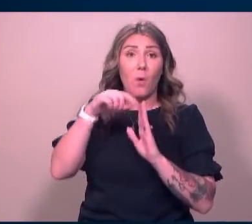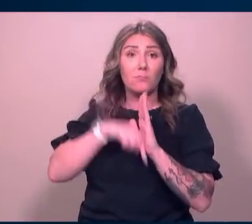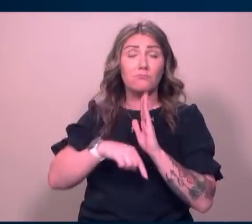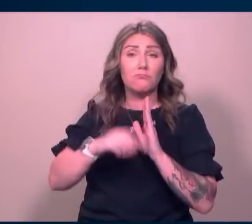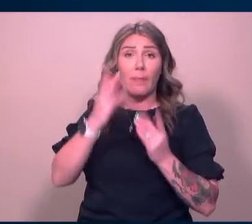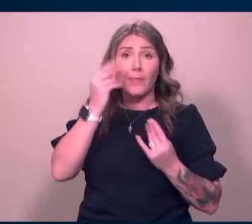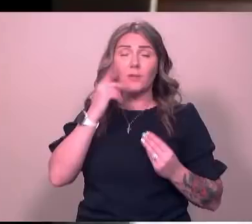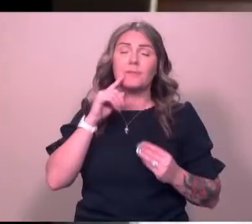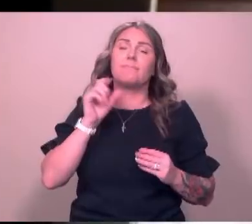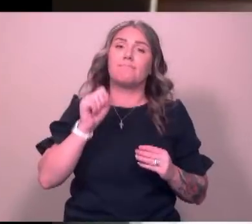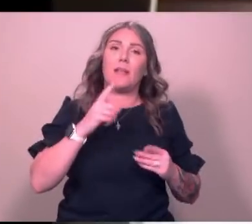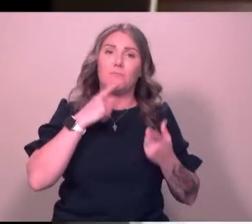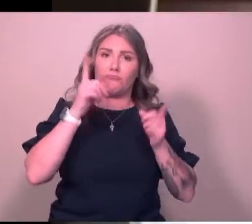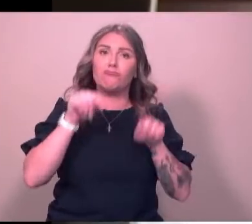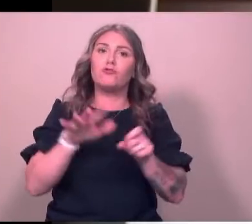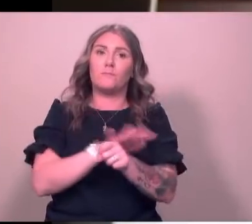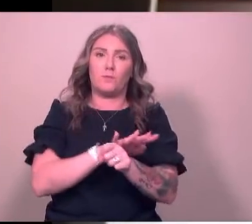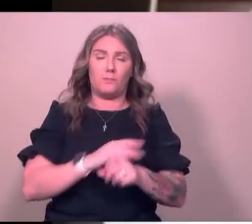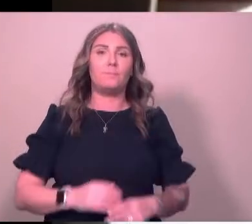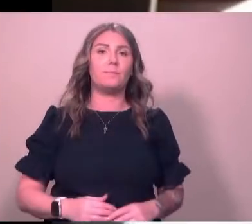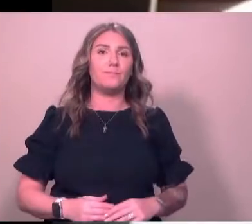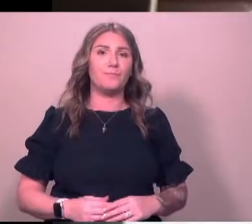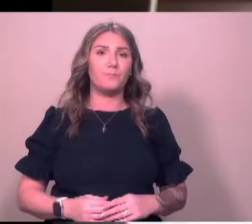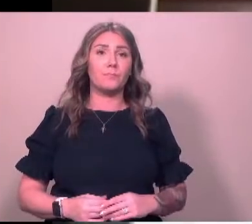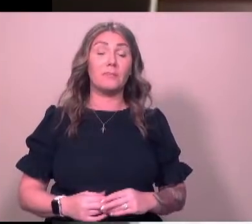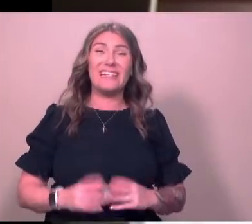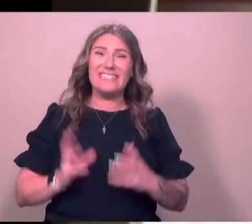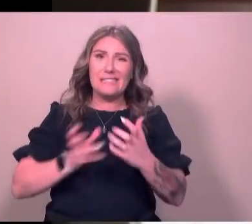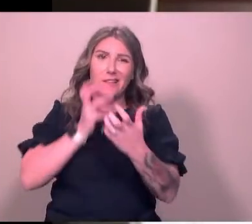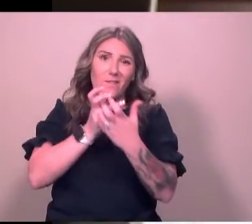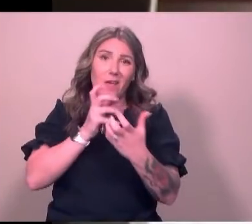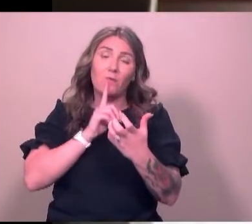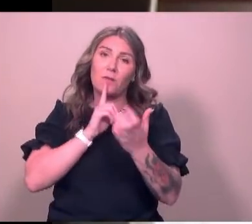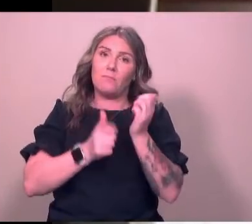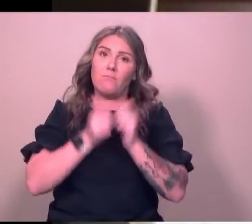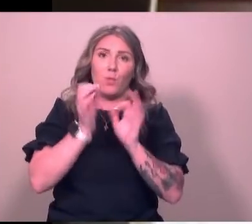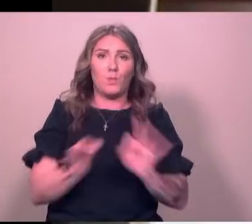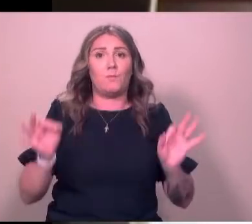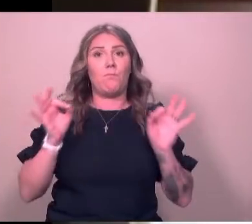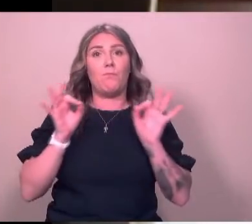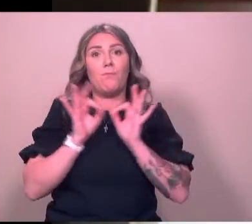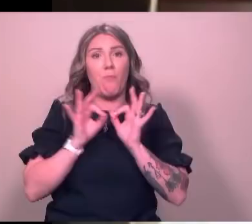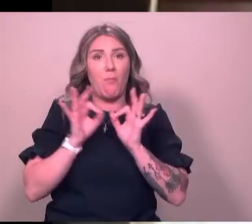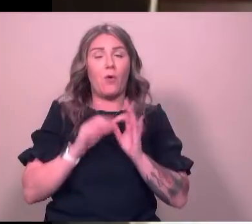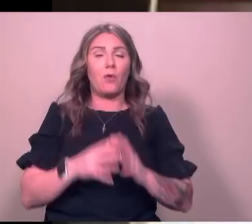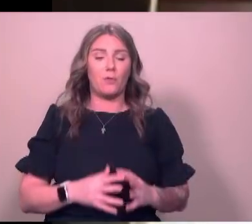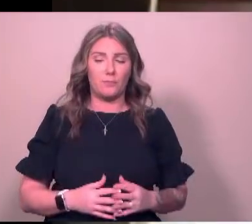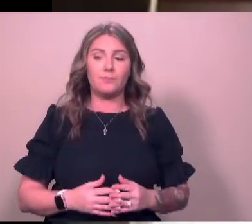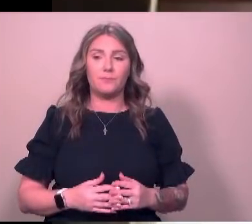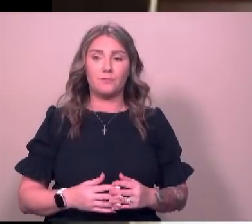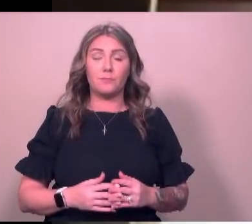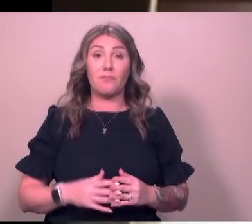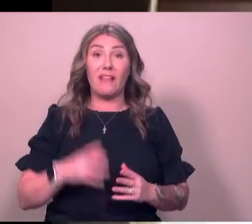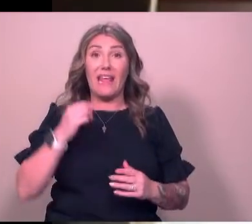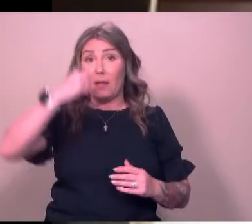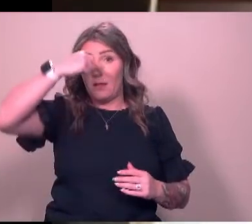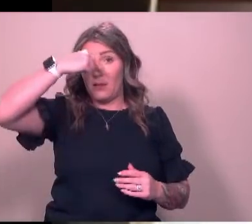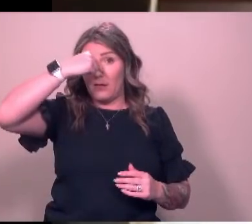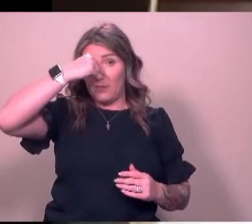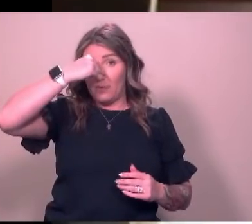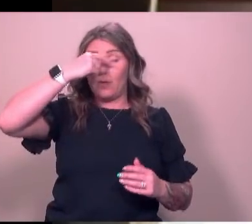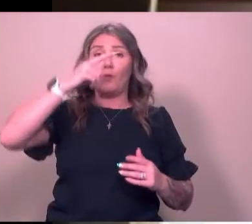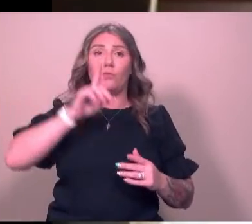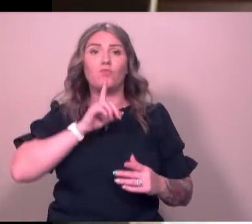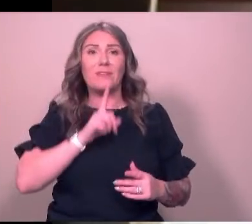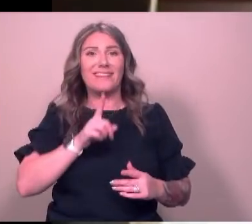Yeah, no, I completely agree with what's been said. It's the fit that actually matters the most. And having the nose clip on those things